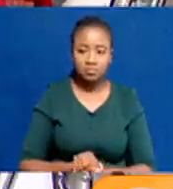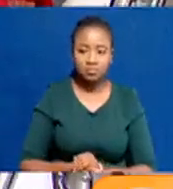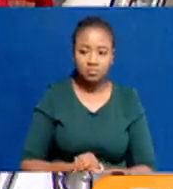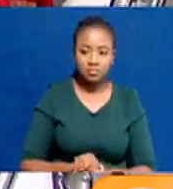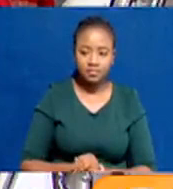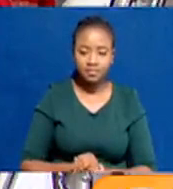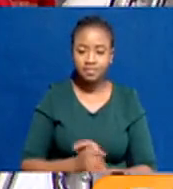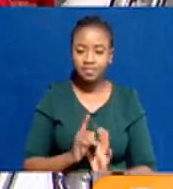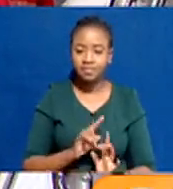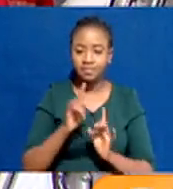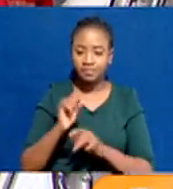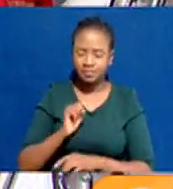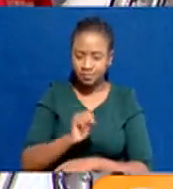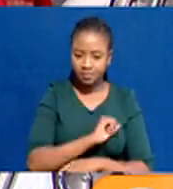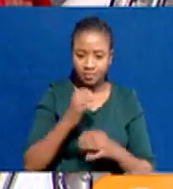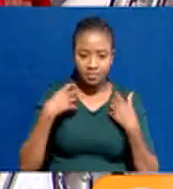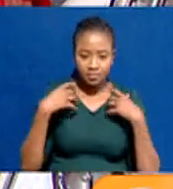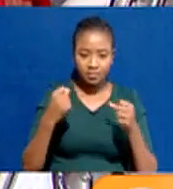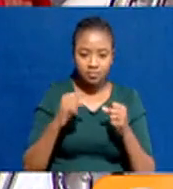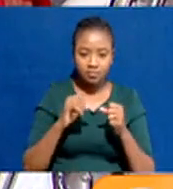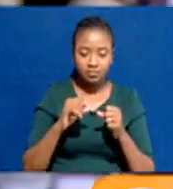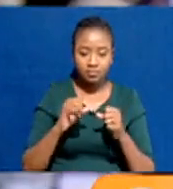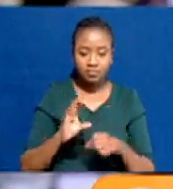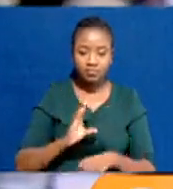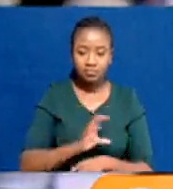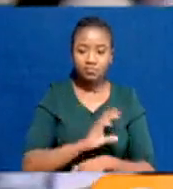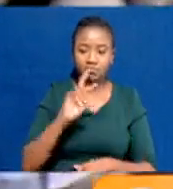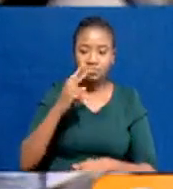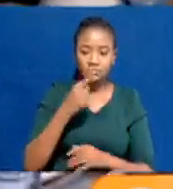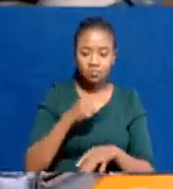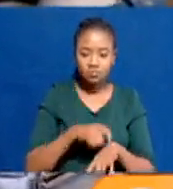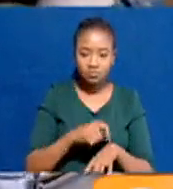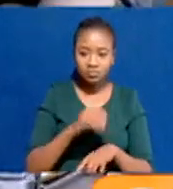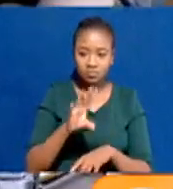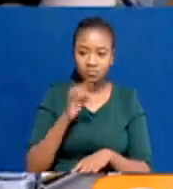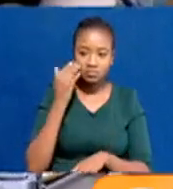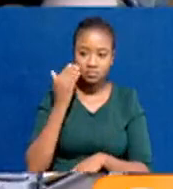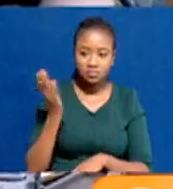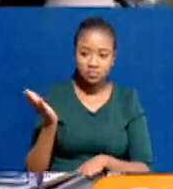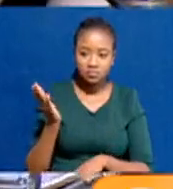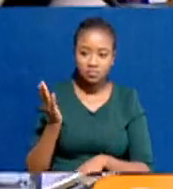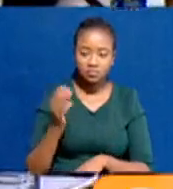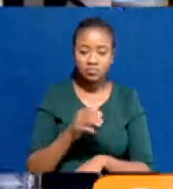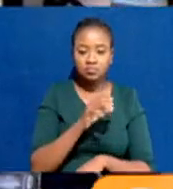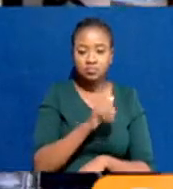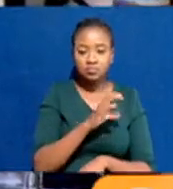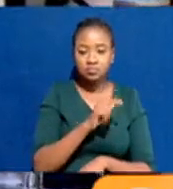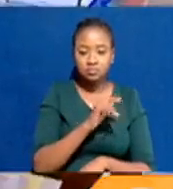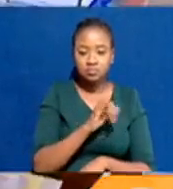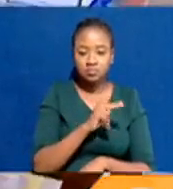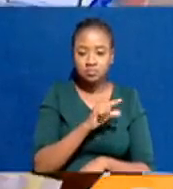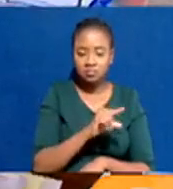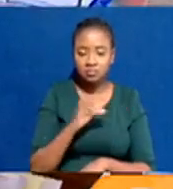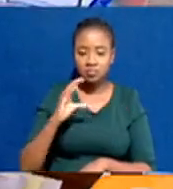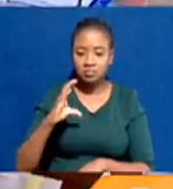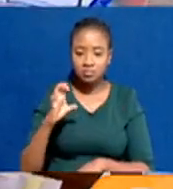Appearing before the Senate Health Committee for the second time, it emerged that Acting KEMSA CEO Dr. Andrew Mulwa received